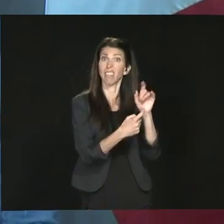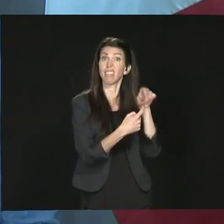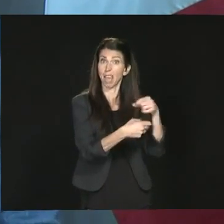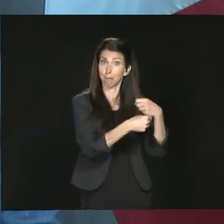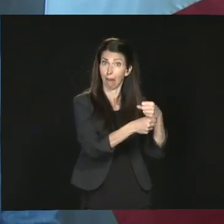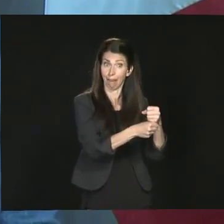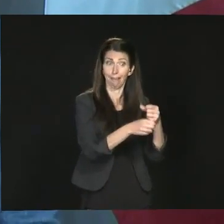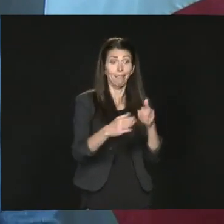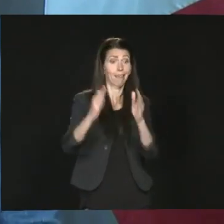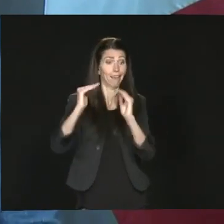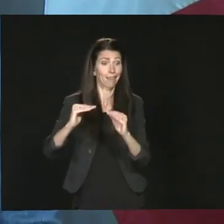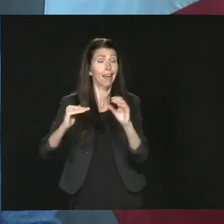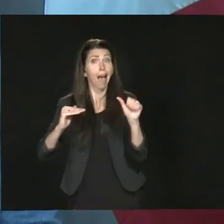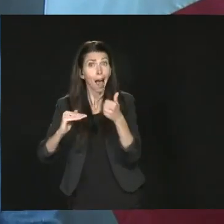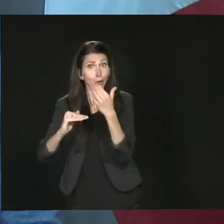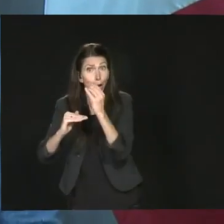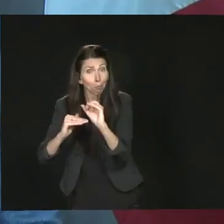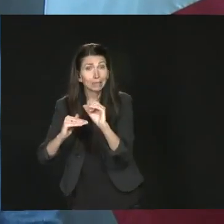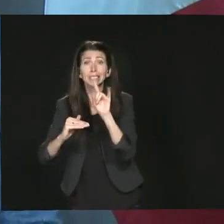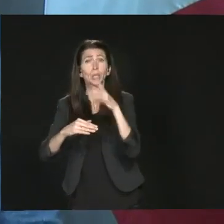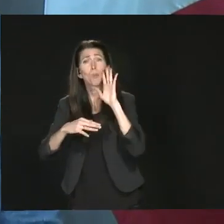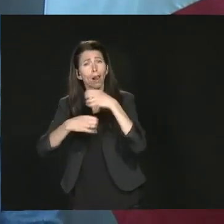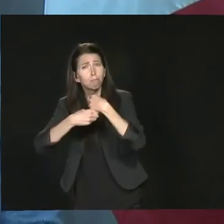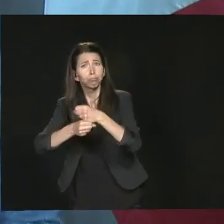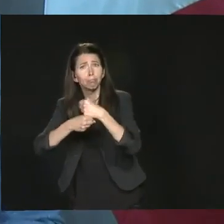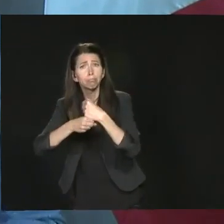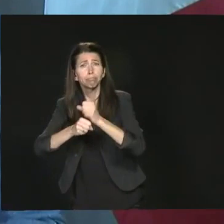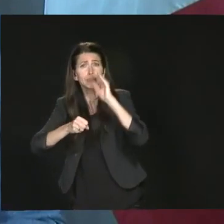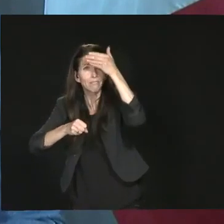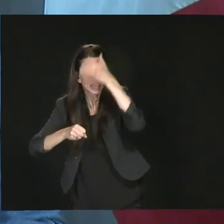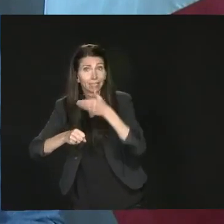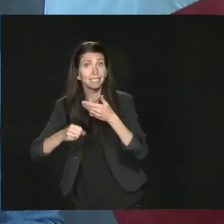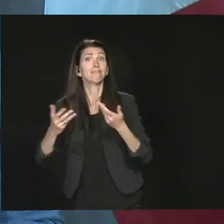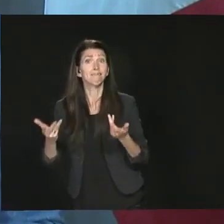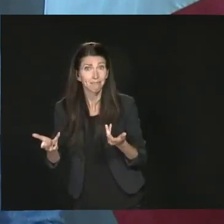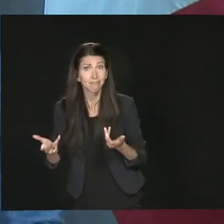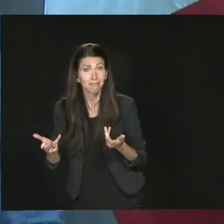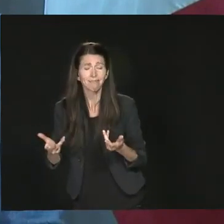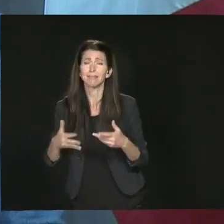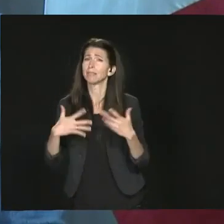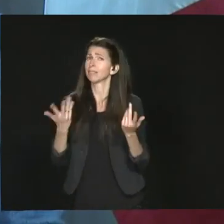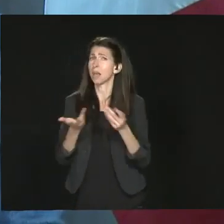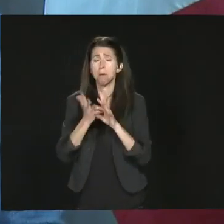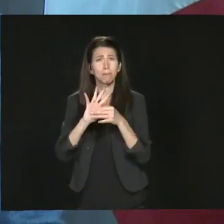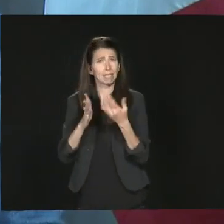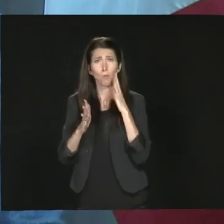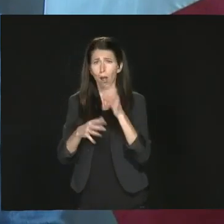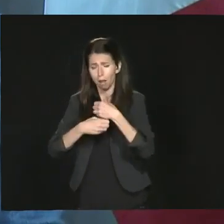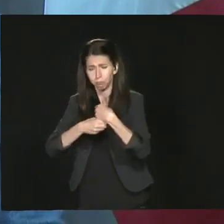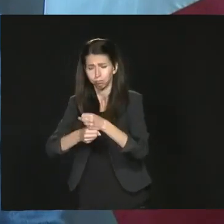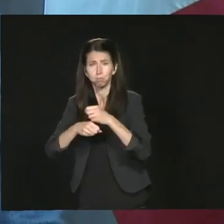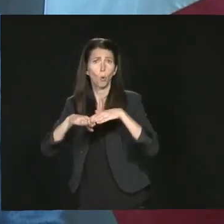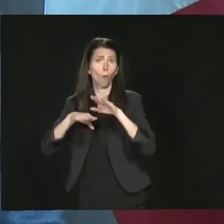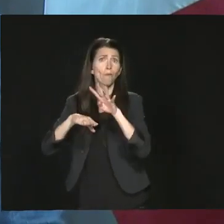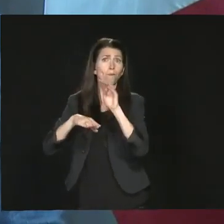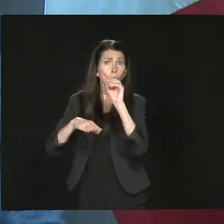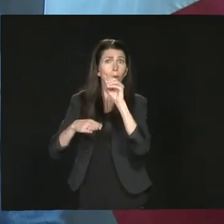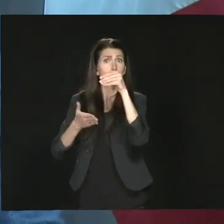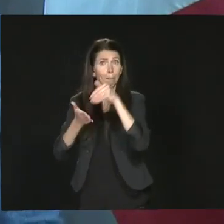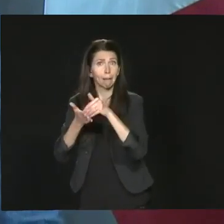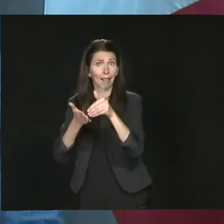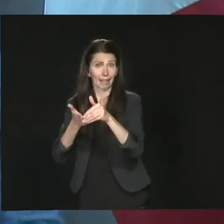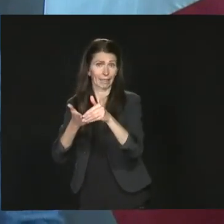a dozen companies retooling to produce more than 40 million face shields, including companies like Bauer and